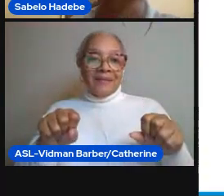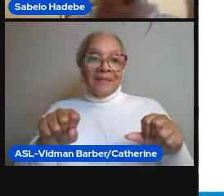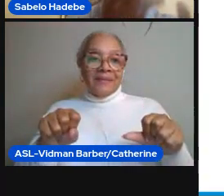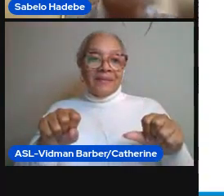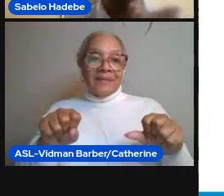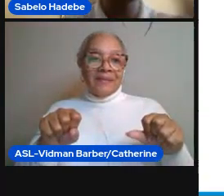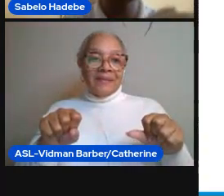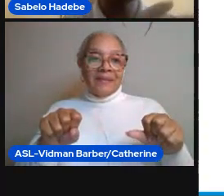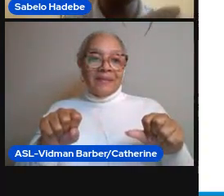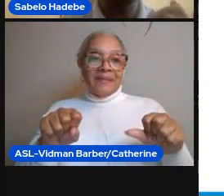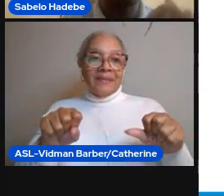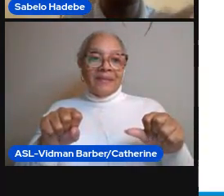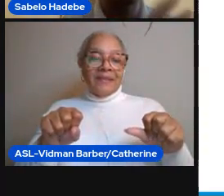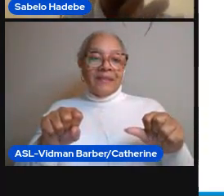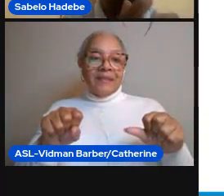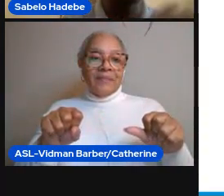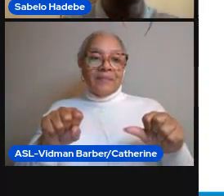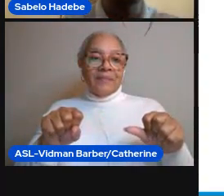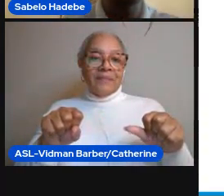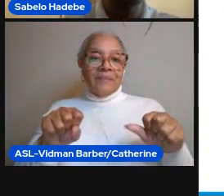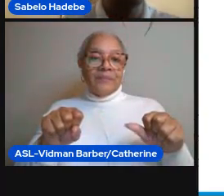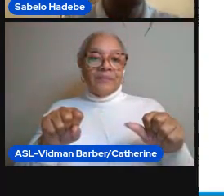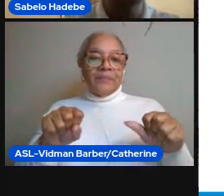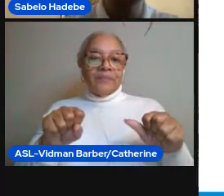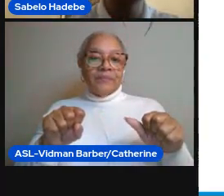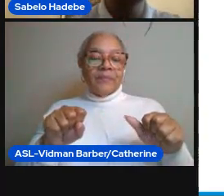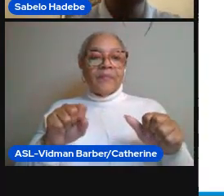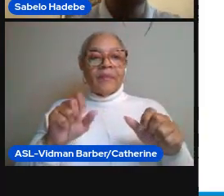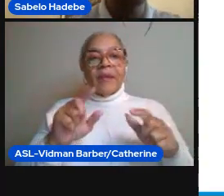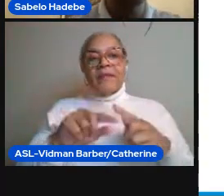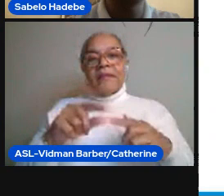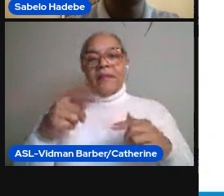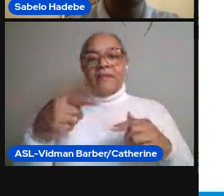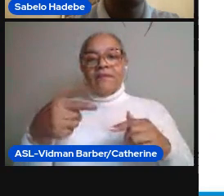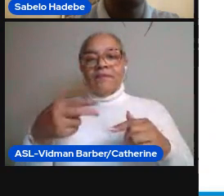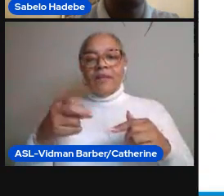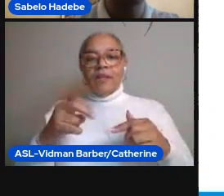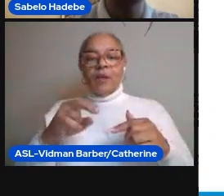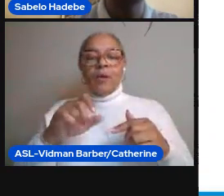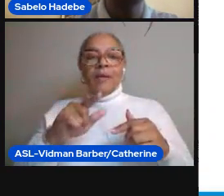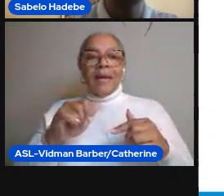it likes these bulky amino acids, for example, phenylalanine and